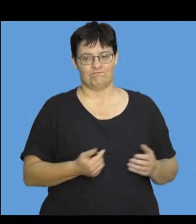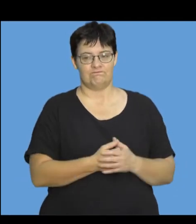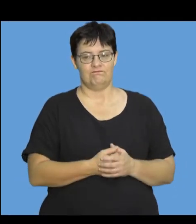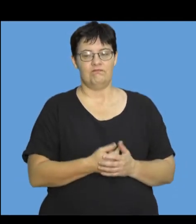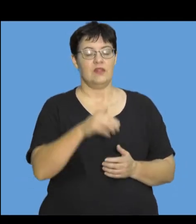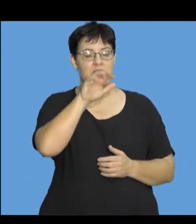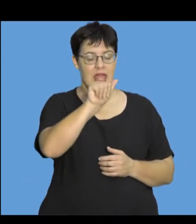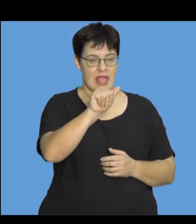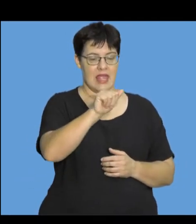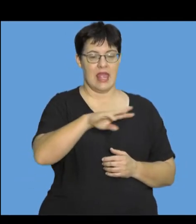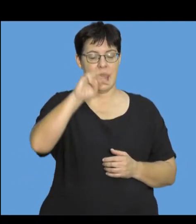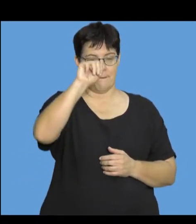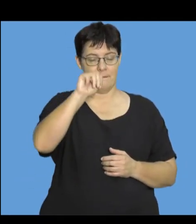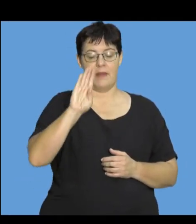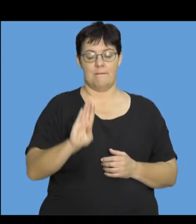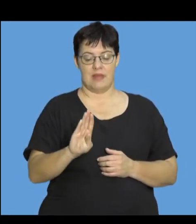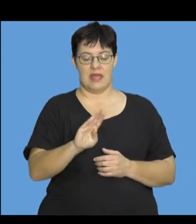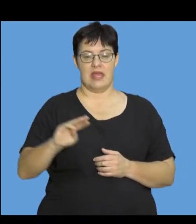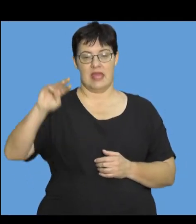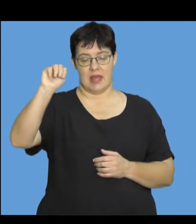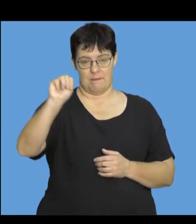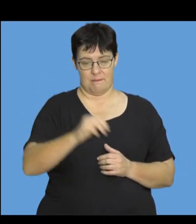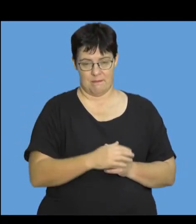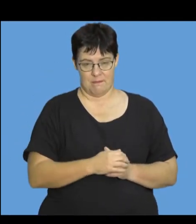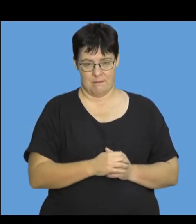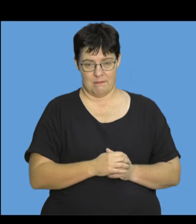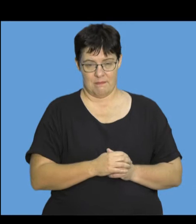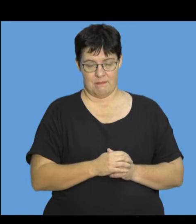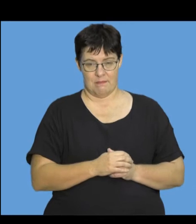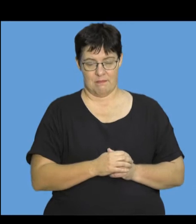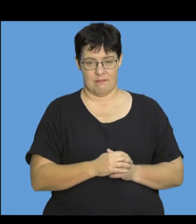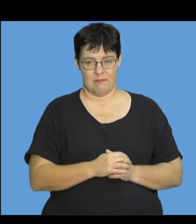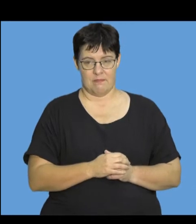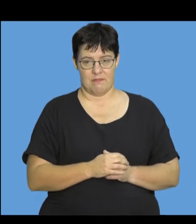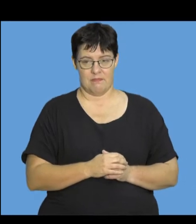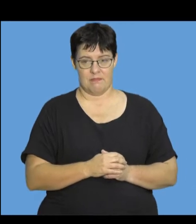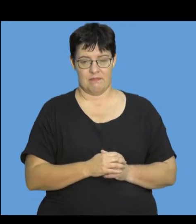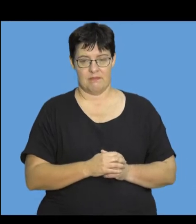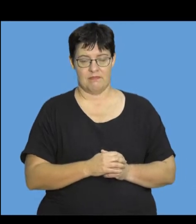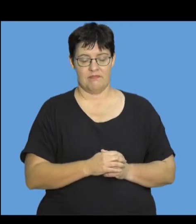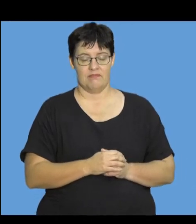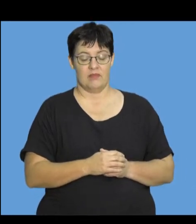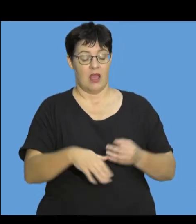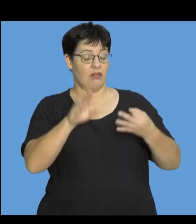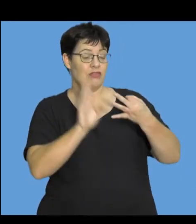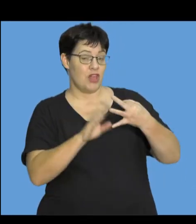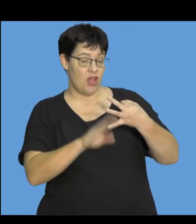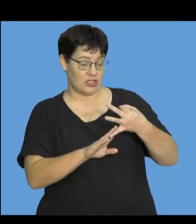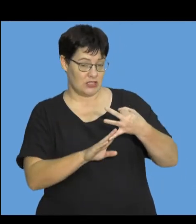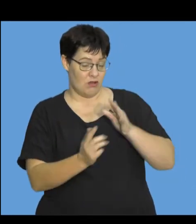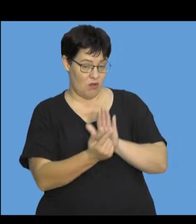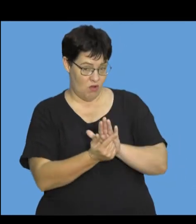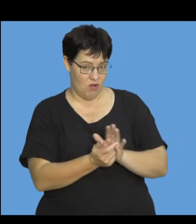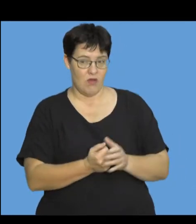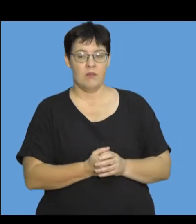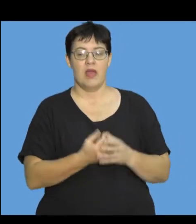same as a to the exponent of m multiplied by b to the exponent of m. And then the last